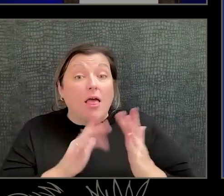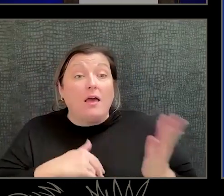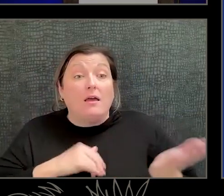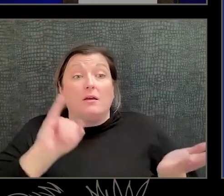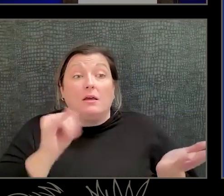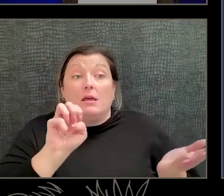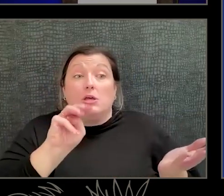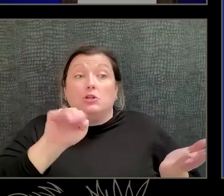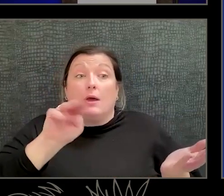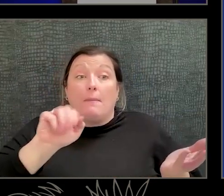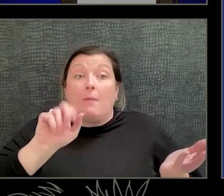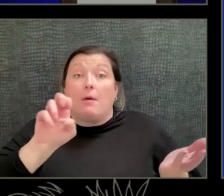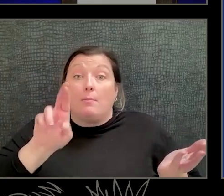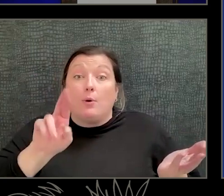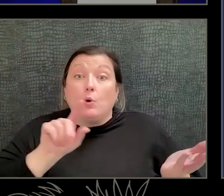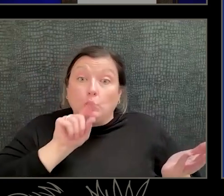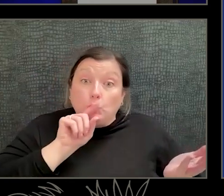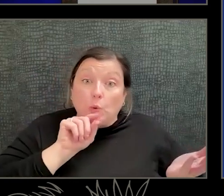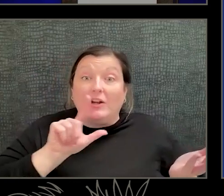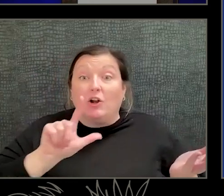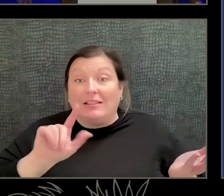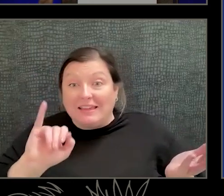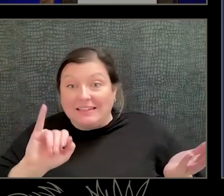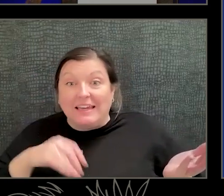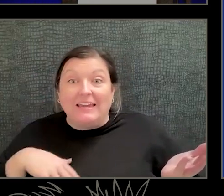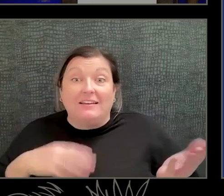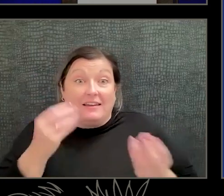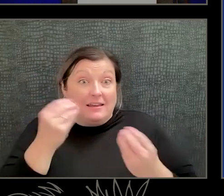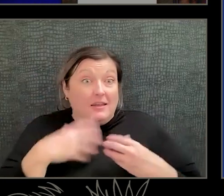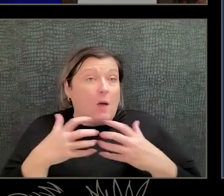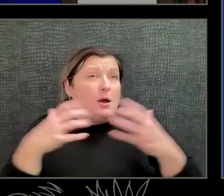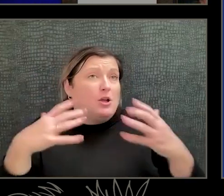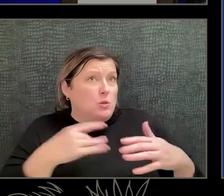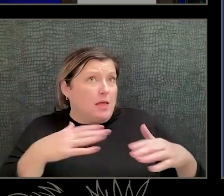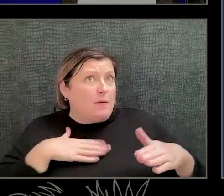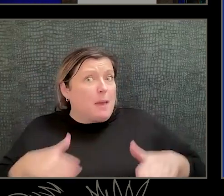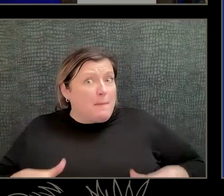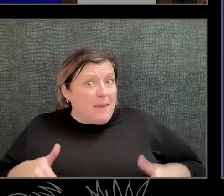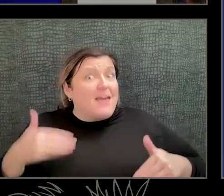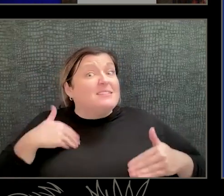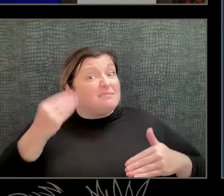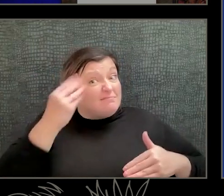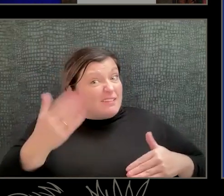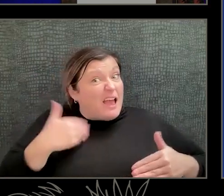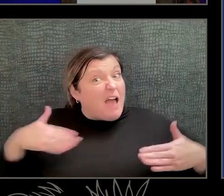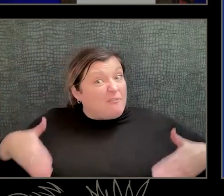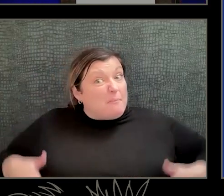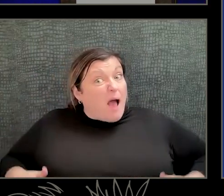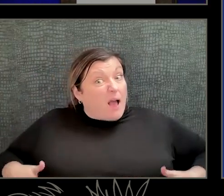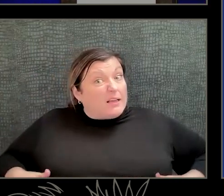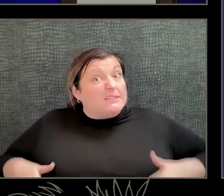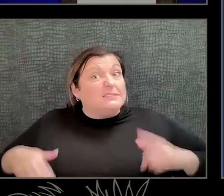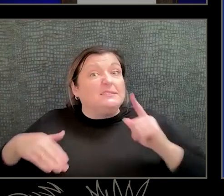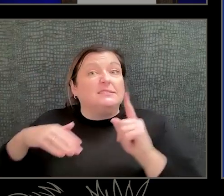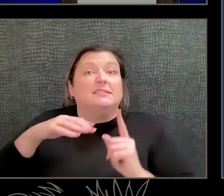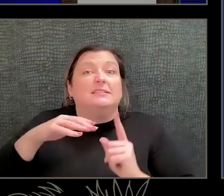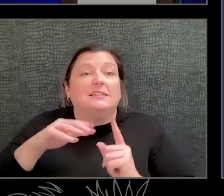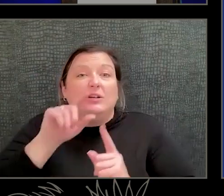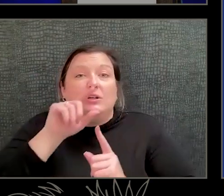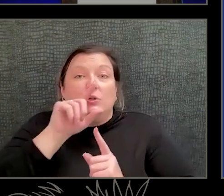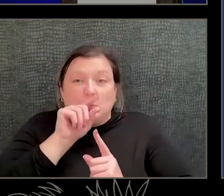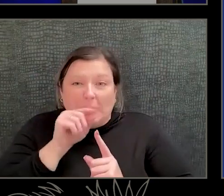Jemima Abu. So that's Twitter, LinkedIn. If you want to tell me how much you like my pants, they have pockets, by the way. Feel free to tweet me there. All